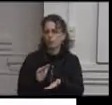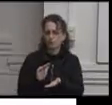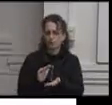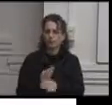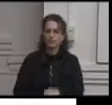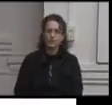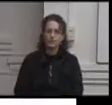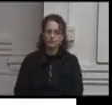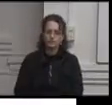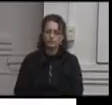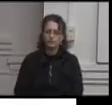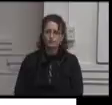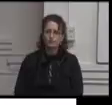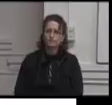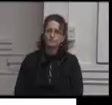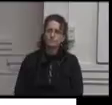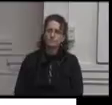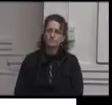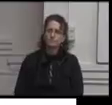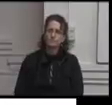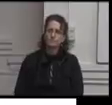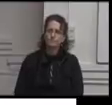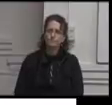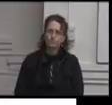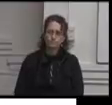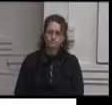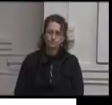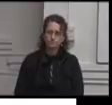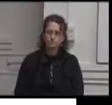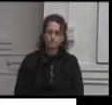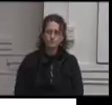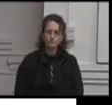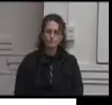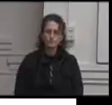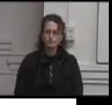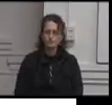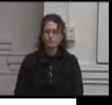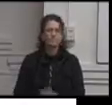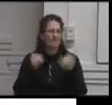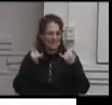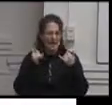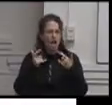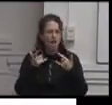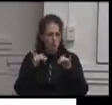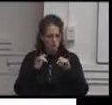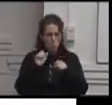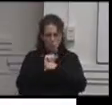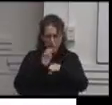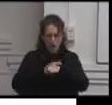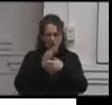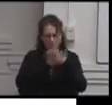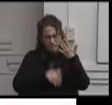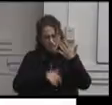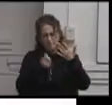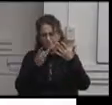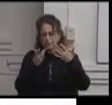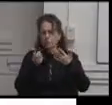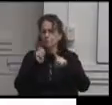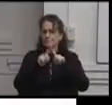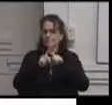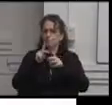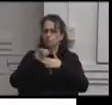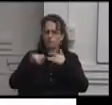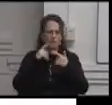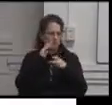So we wanted to give you just a quick updates on some of the projects that we've been working on. As you know, we received